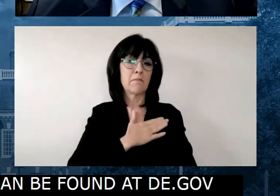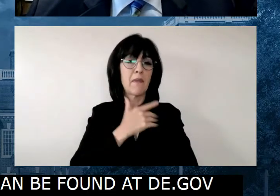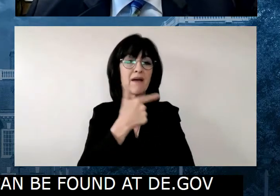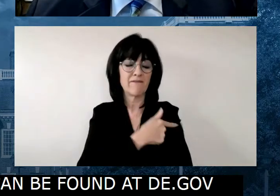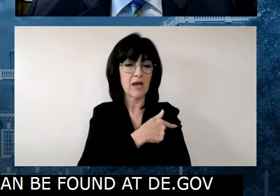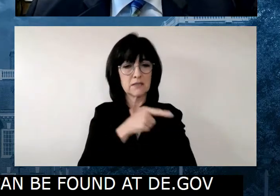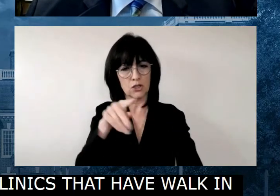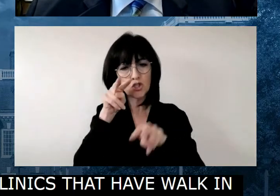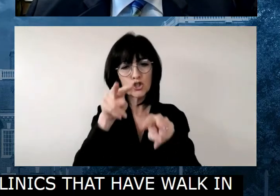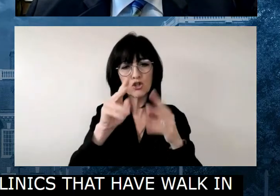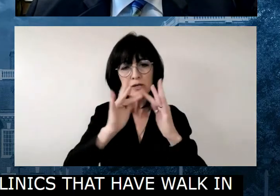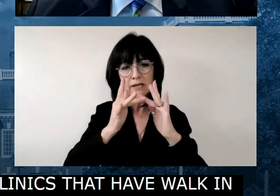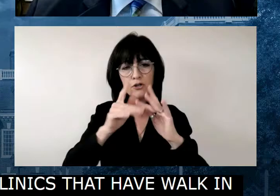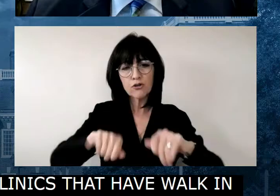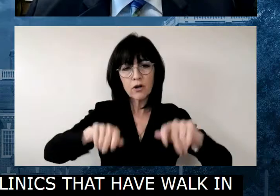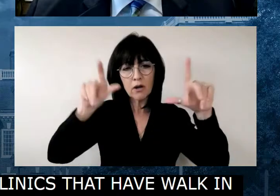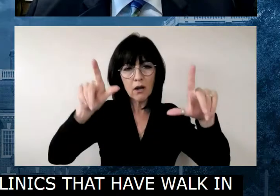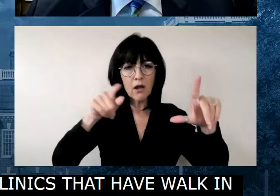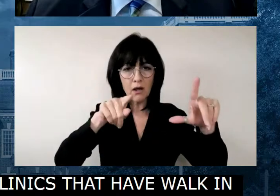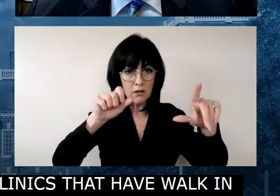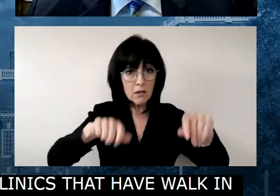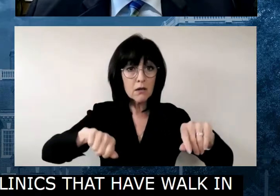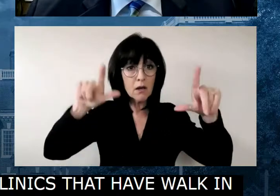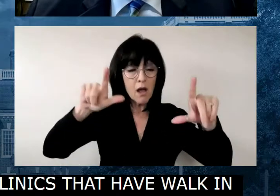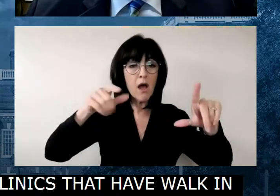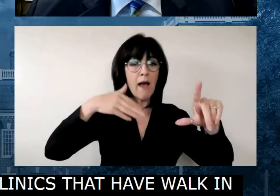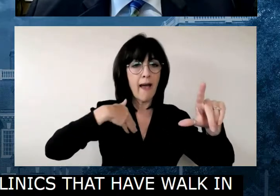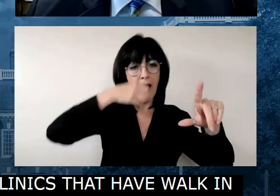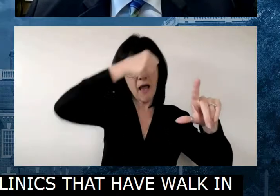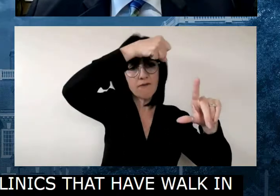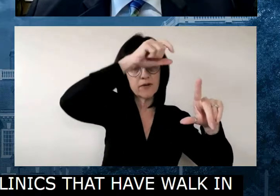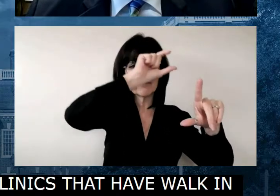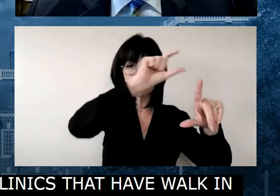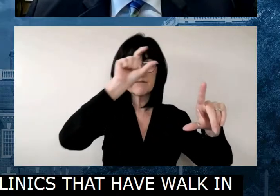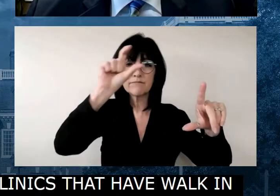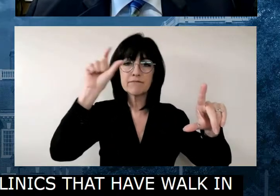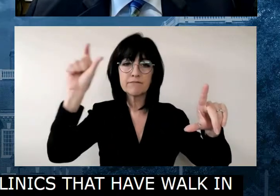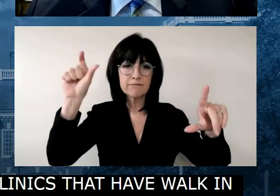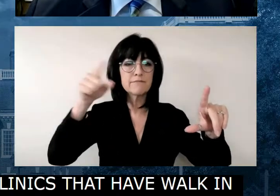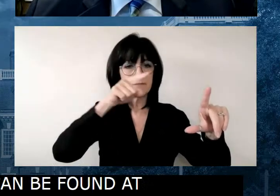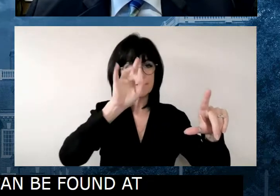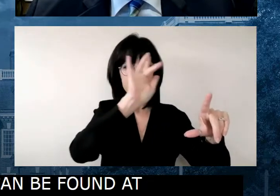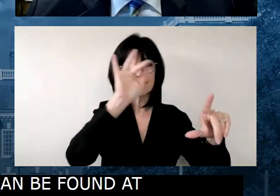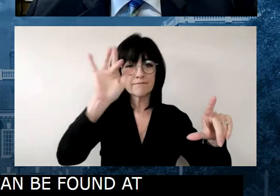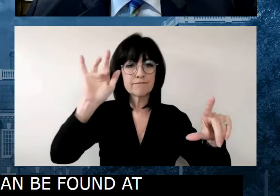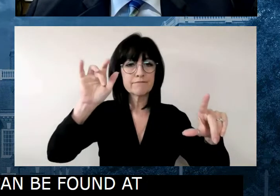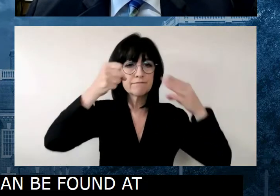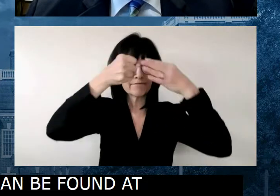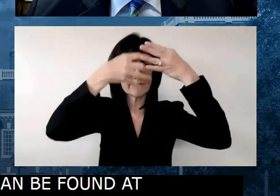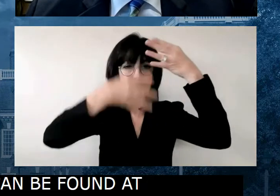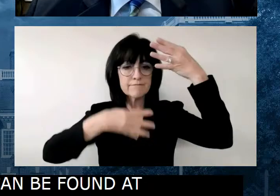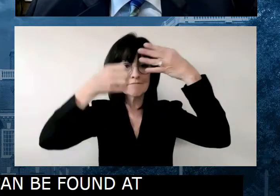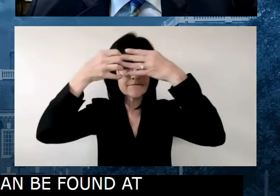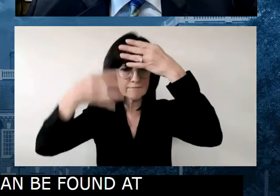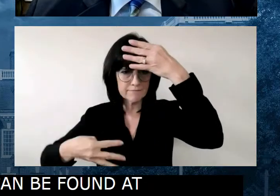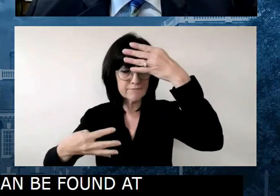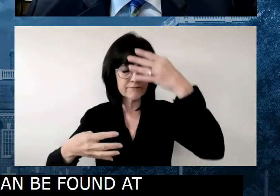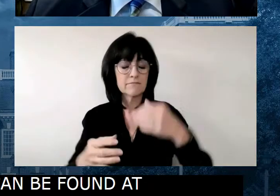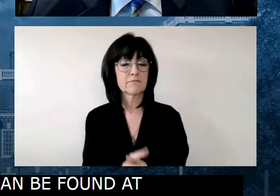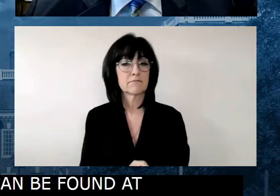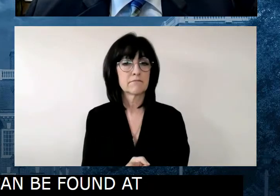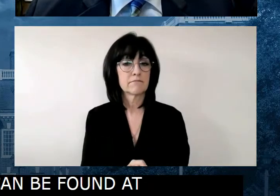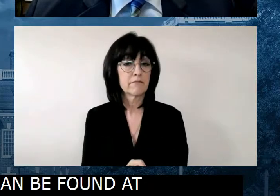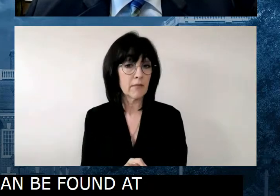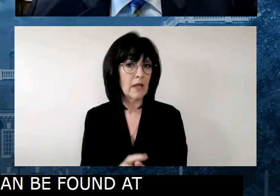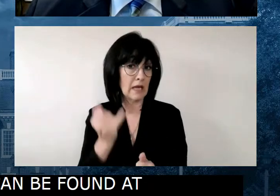there. So we have some exciting news from our federal partners with the rideshare apps, Lyft and Uber.